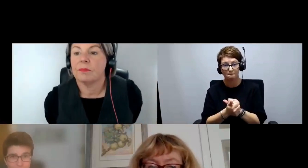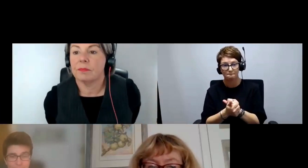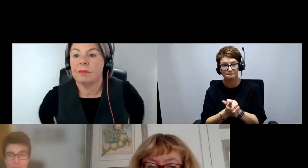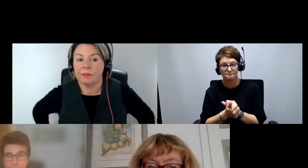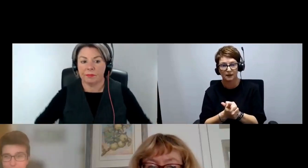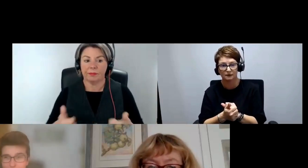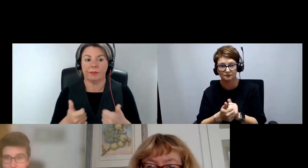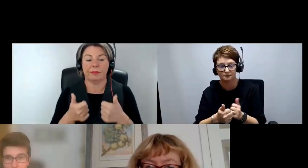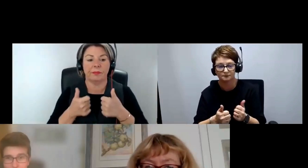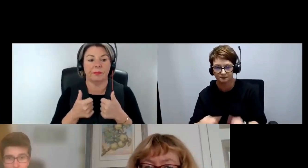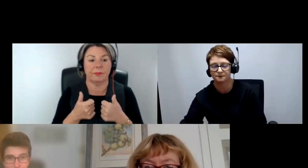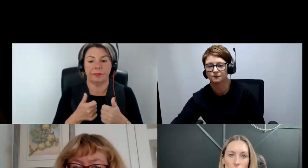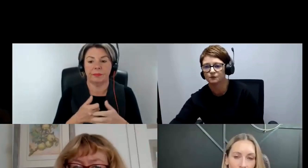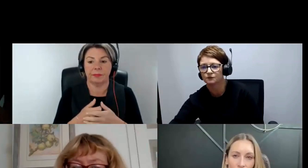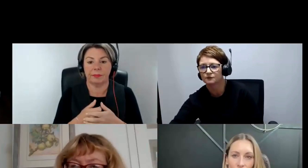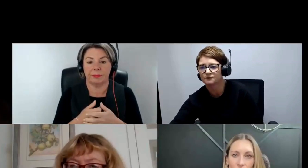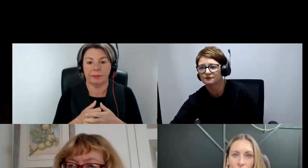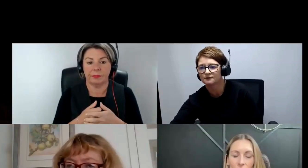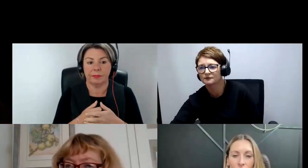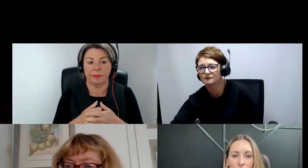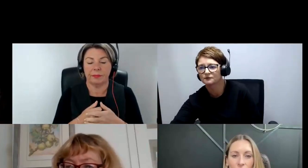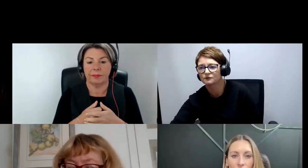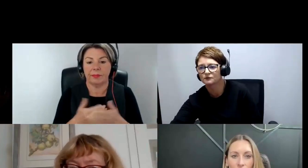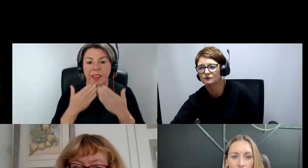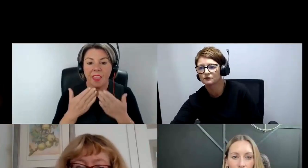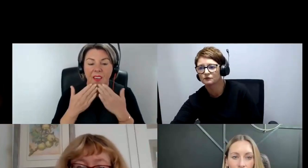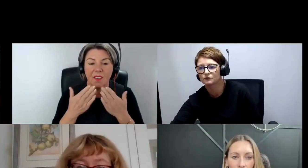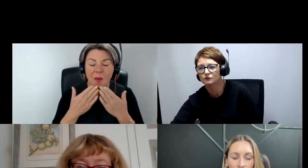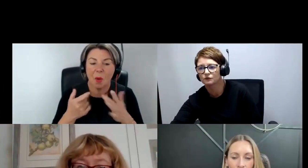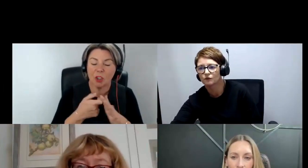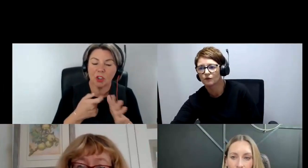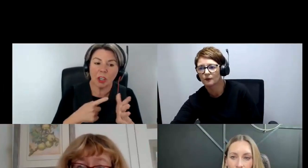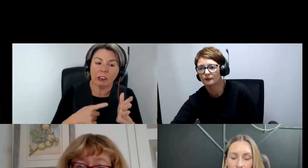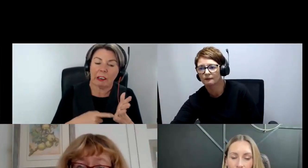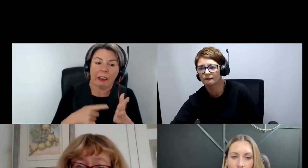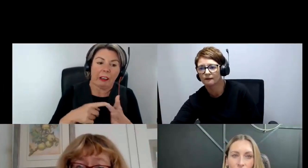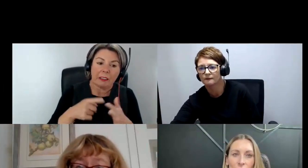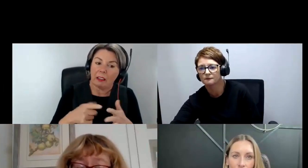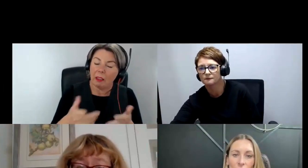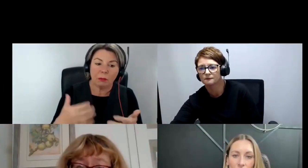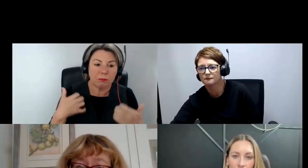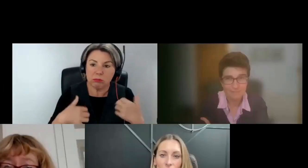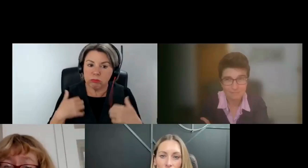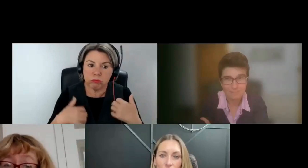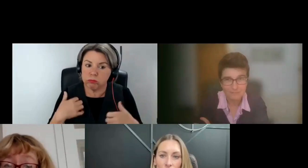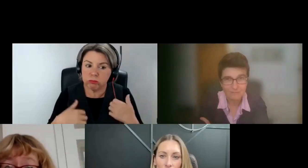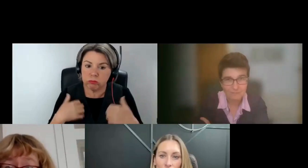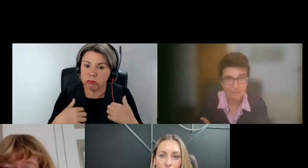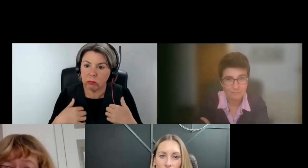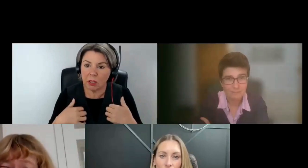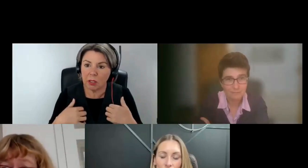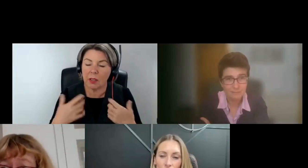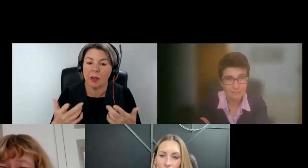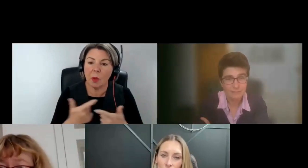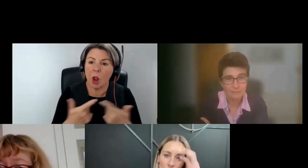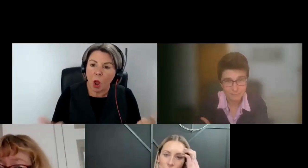Thanks very much, Katie. And just to say before Becky comes in, that was just incredibly interesting, and lots